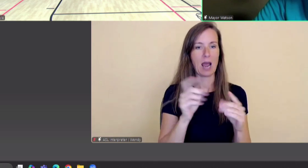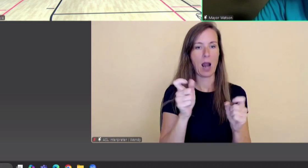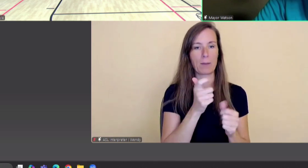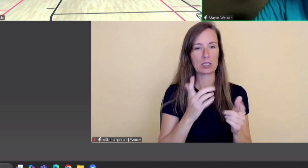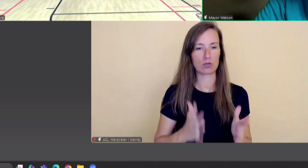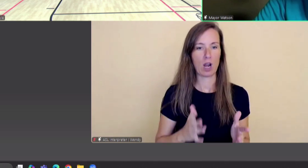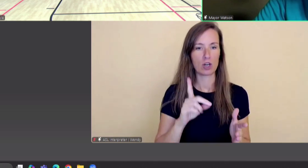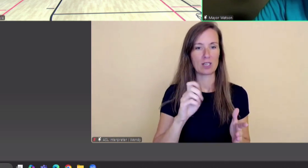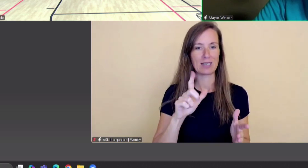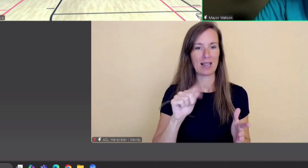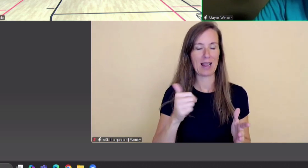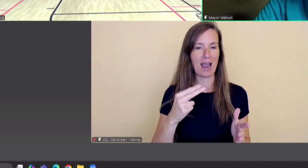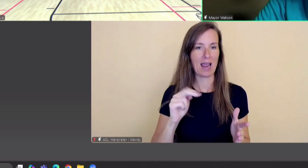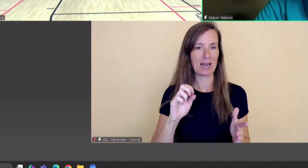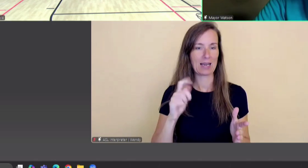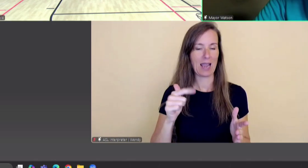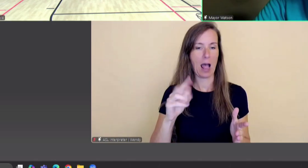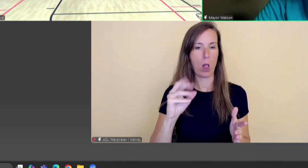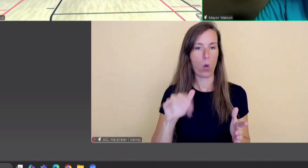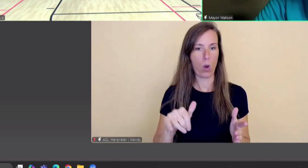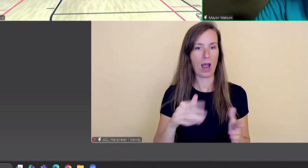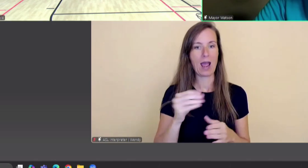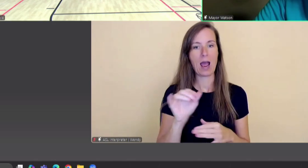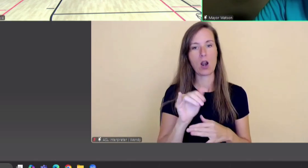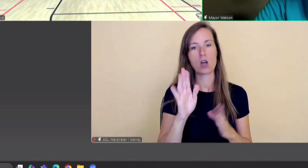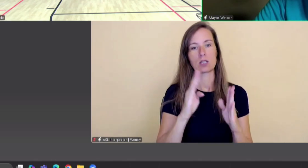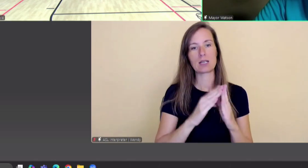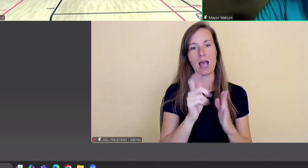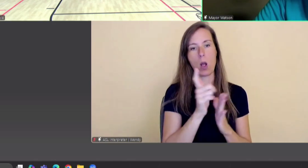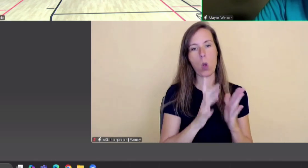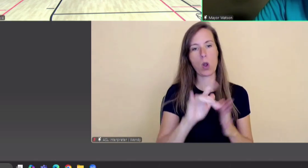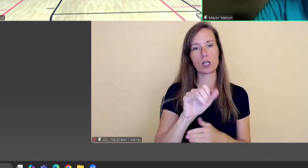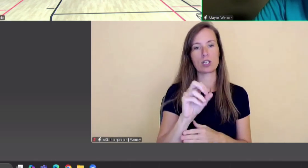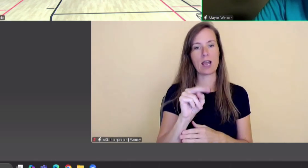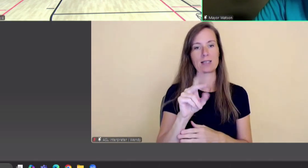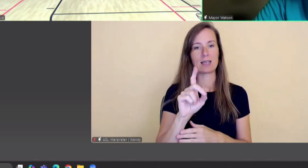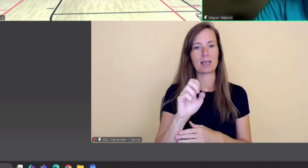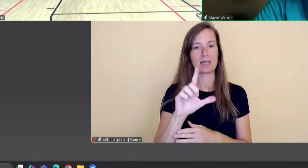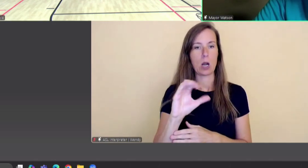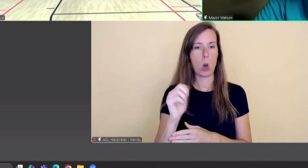DeLoach Esquire and Todd Pounds Esquire.